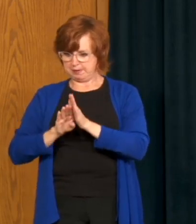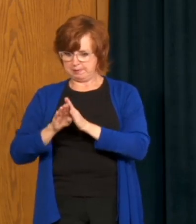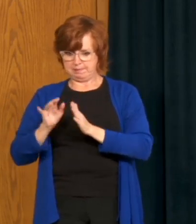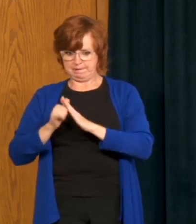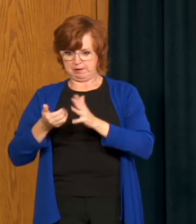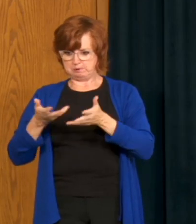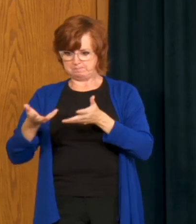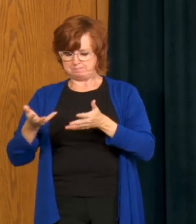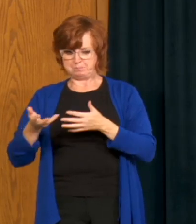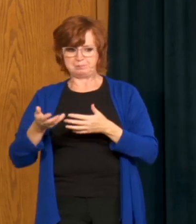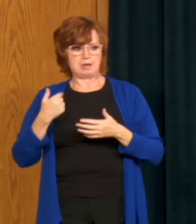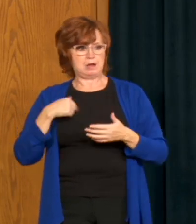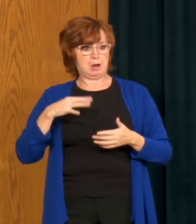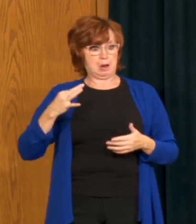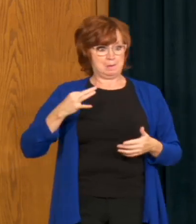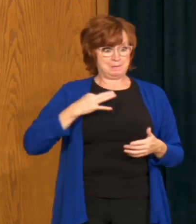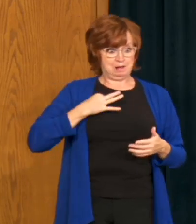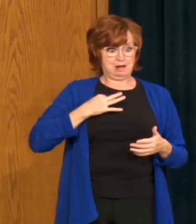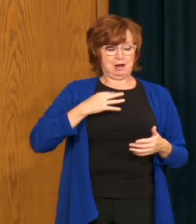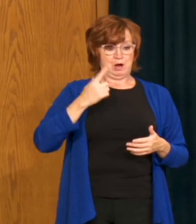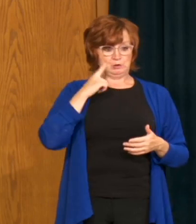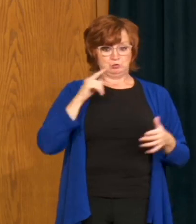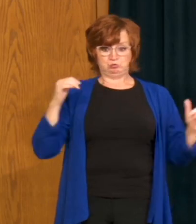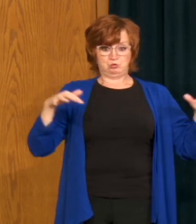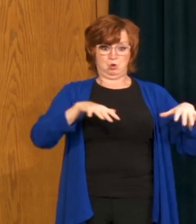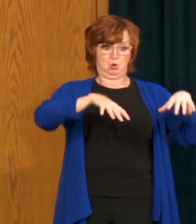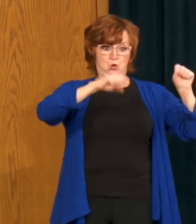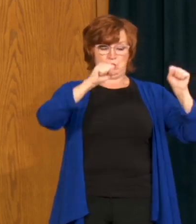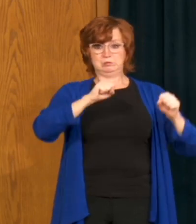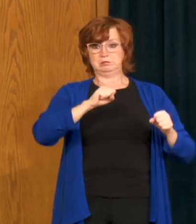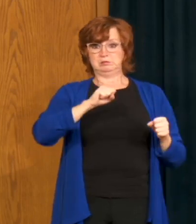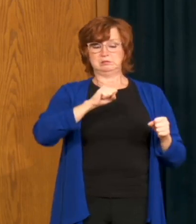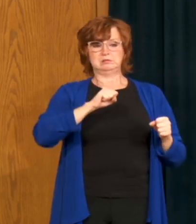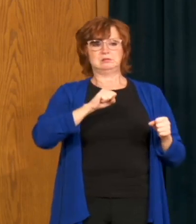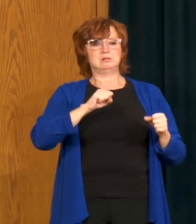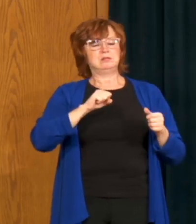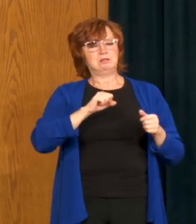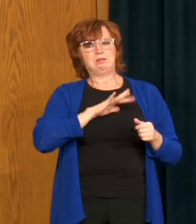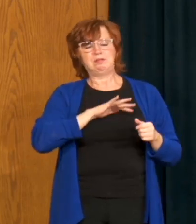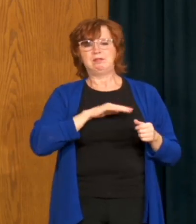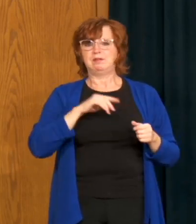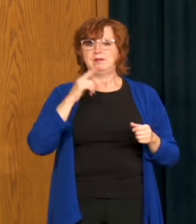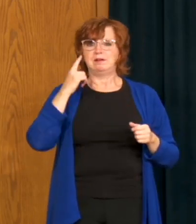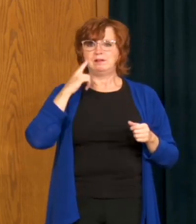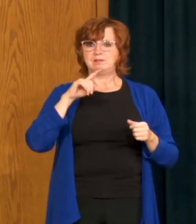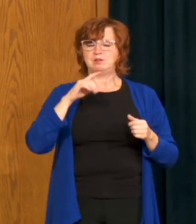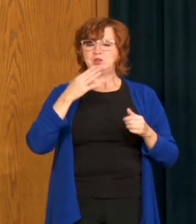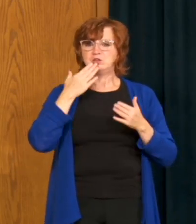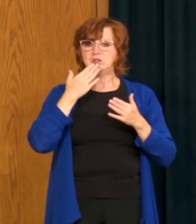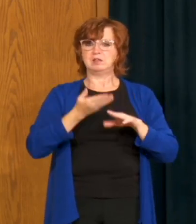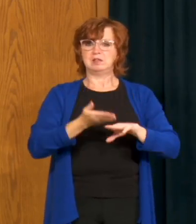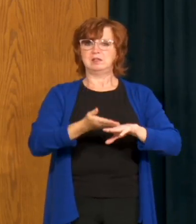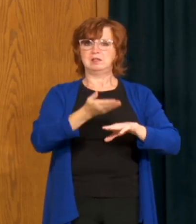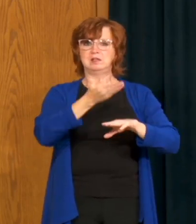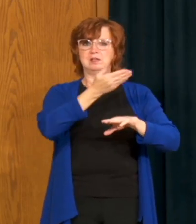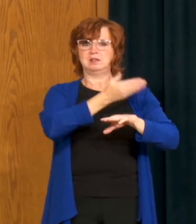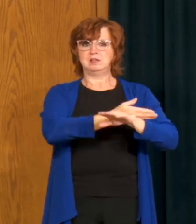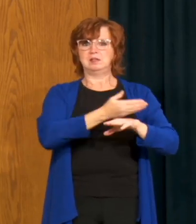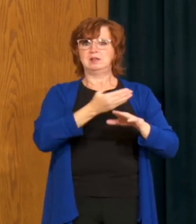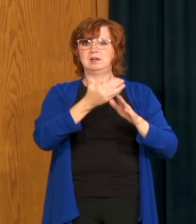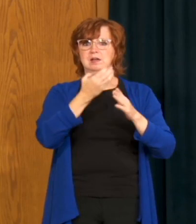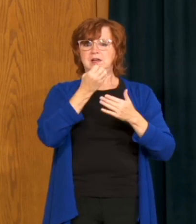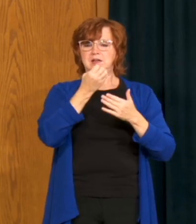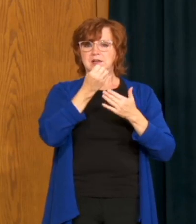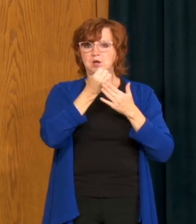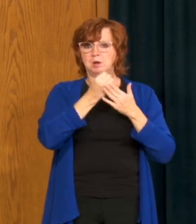an application that would most certainly fill a number of hotels here in and around Regina, would create some economic